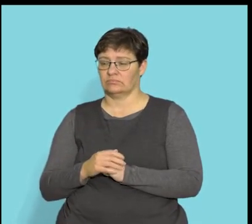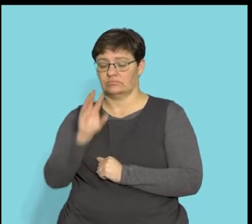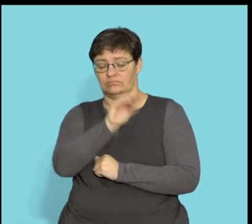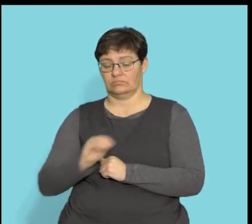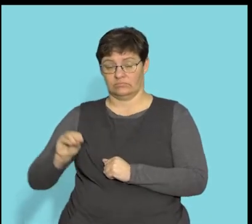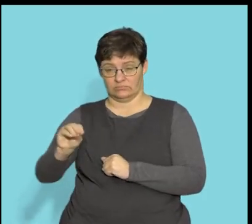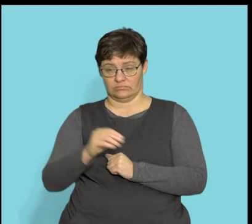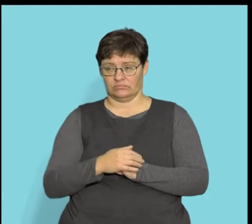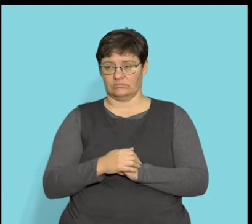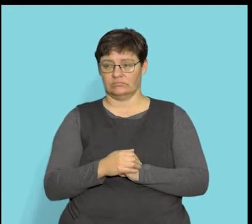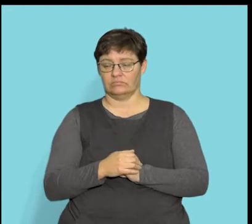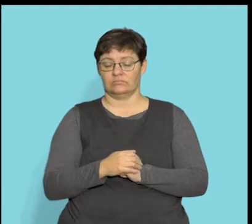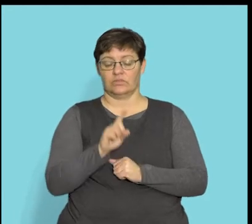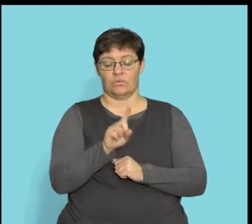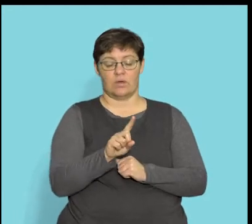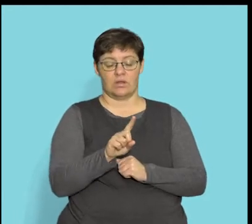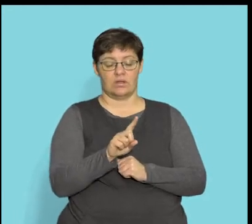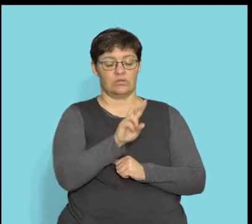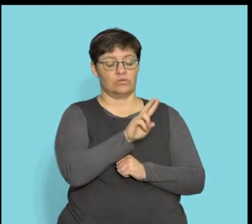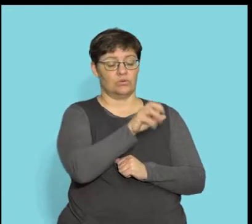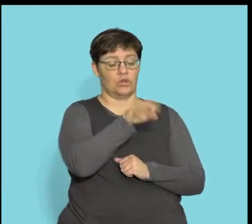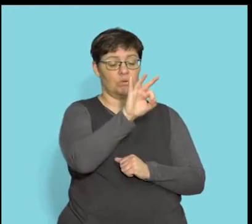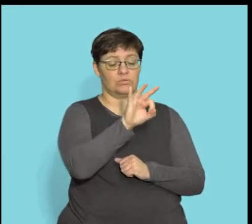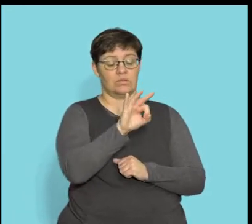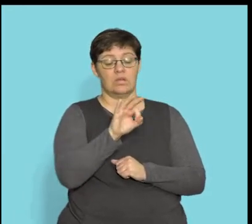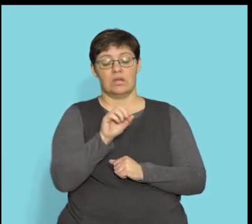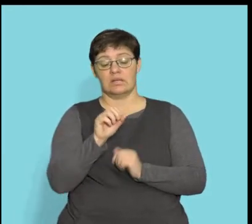that forward. So it's going to be 2 cubed times